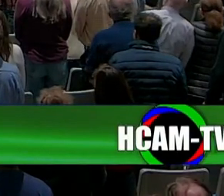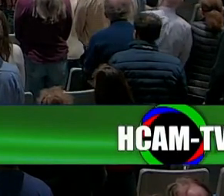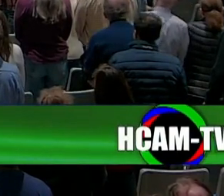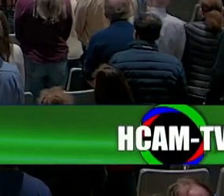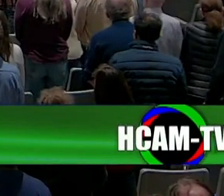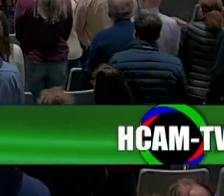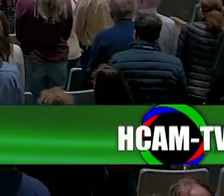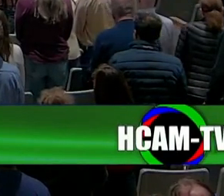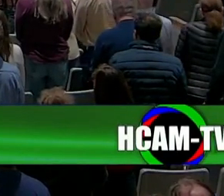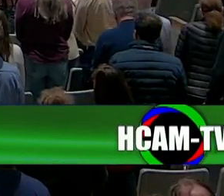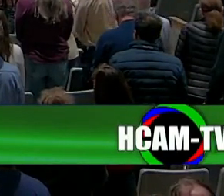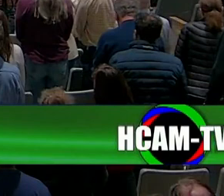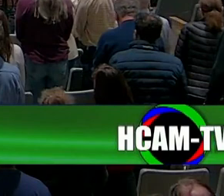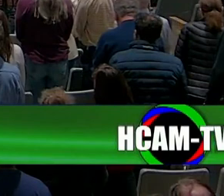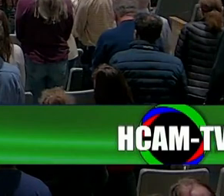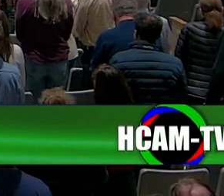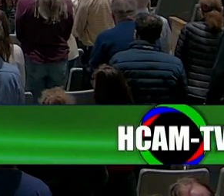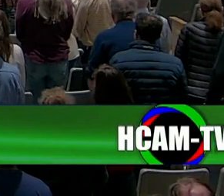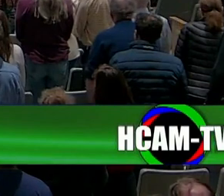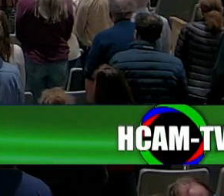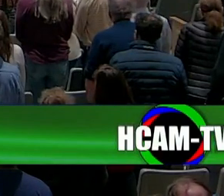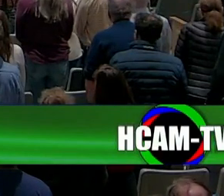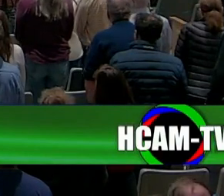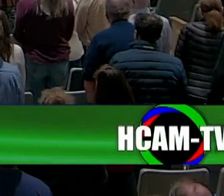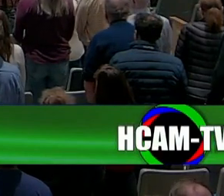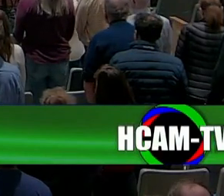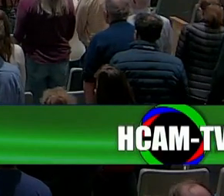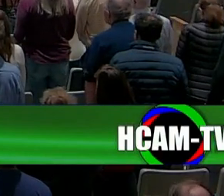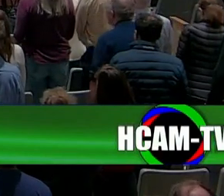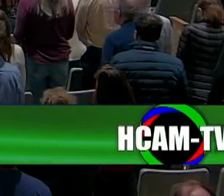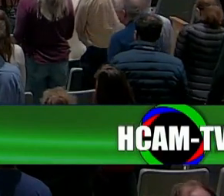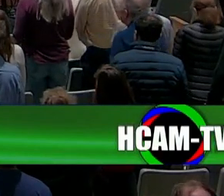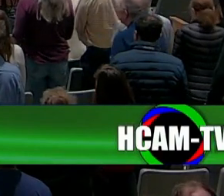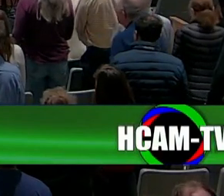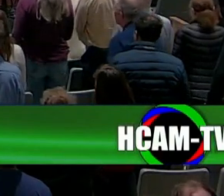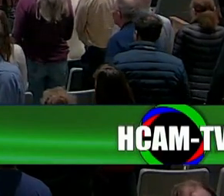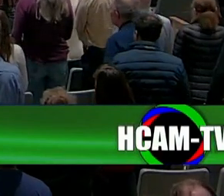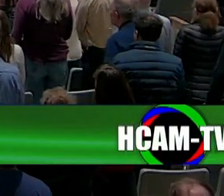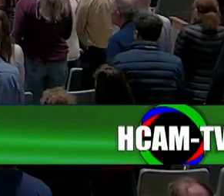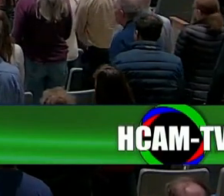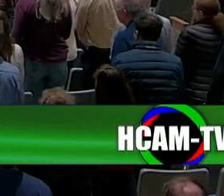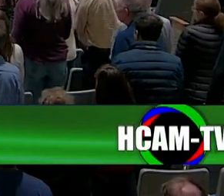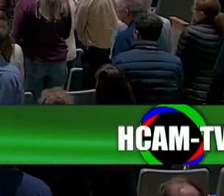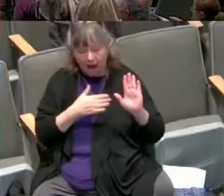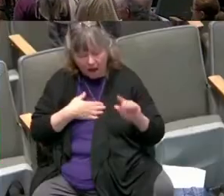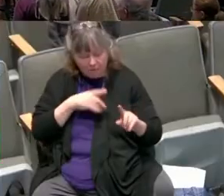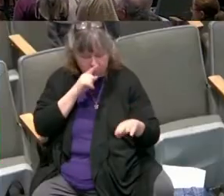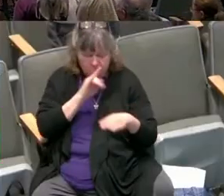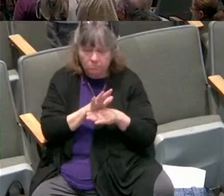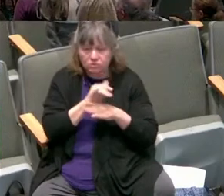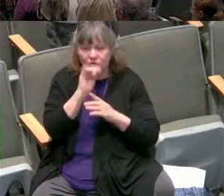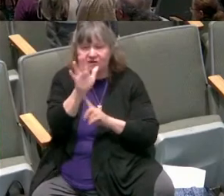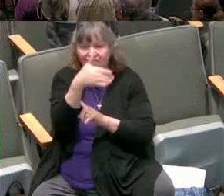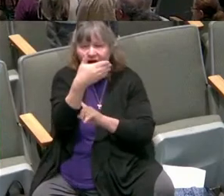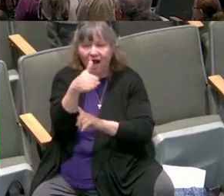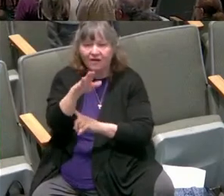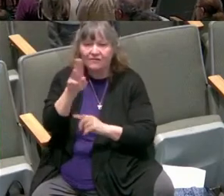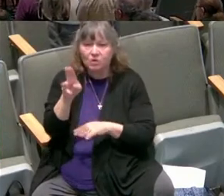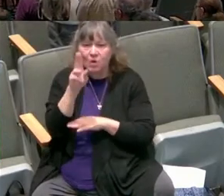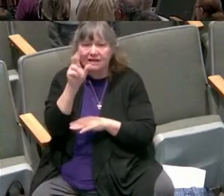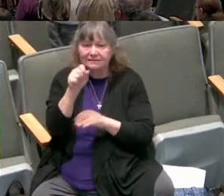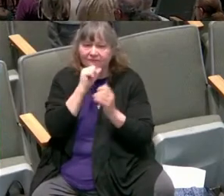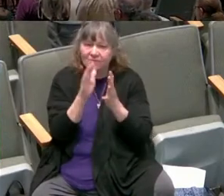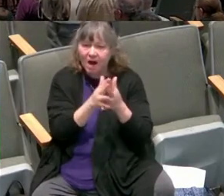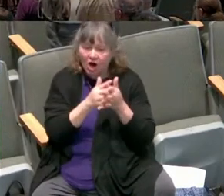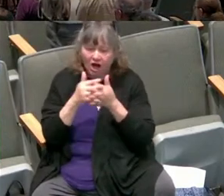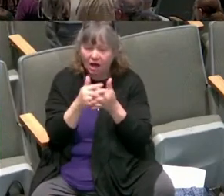please remove any head covers and join me in reciting the Pledge of Allegiance I pledge allegiance to the flag of the United States